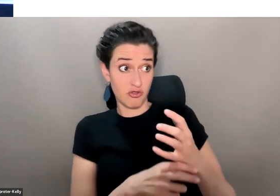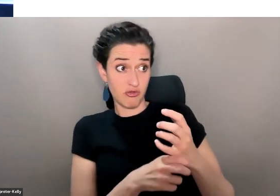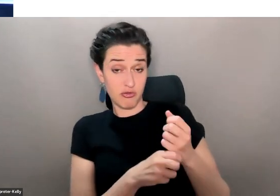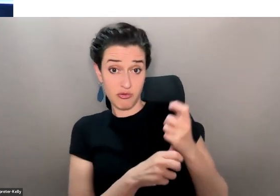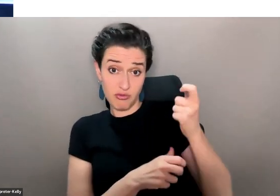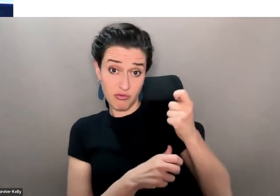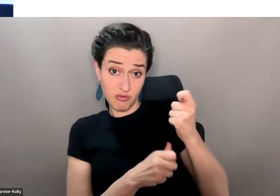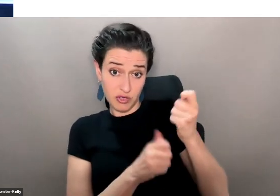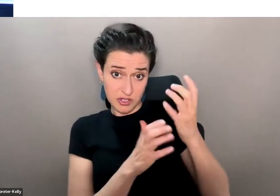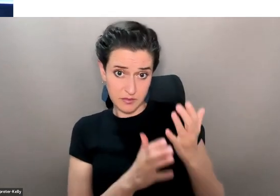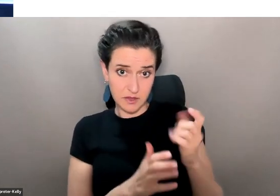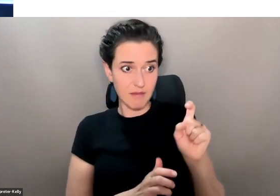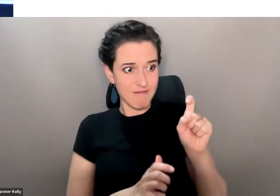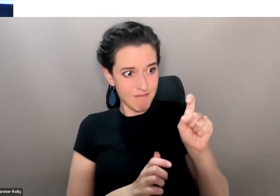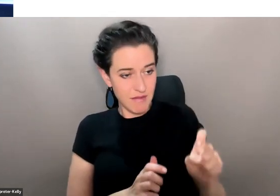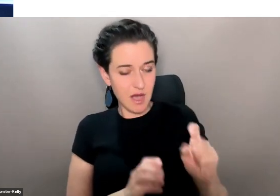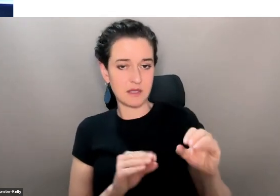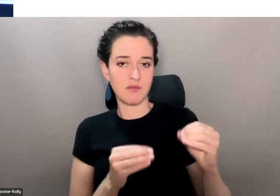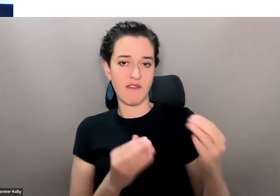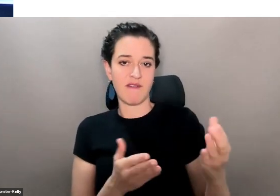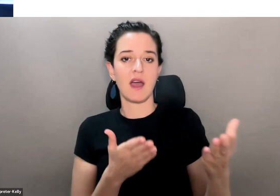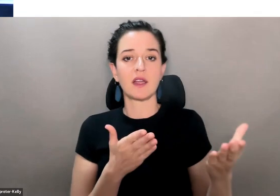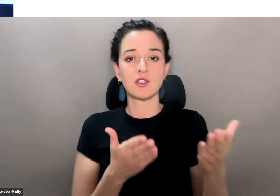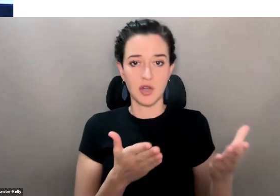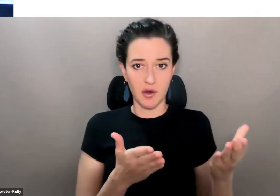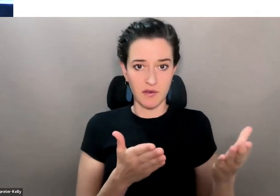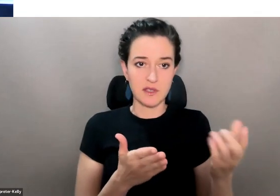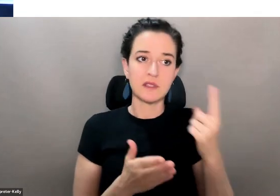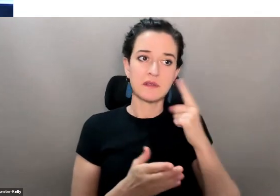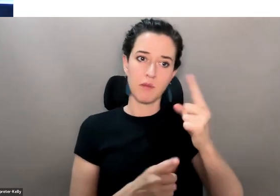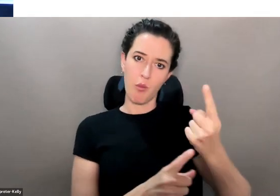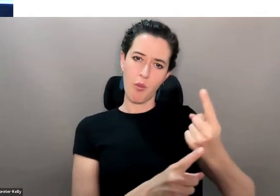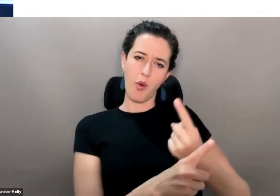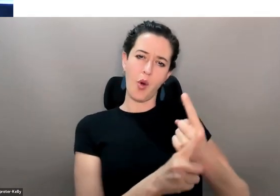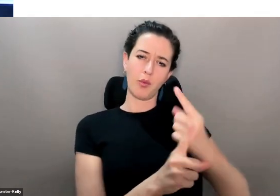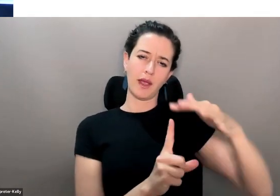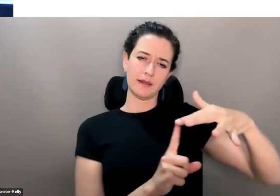setting appropriate to the needs of the individual with disabilities.